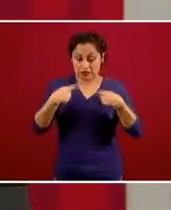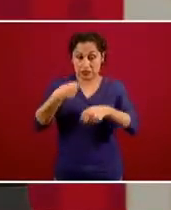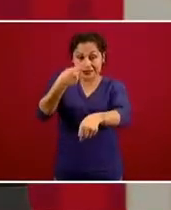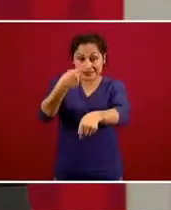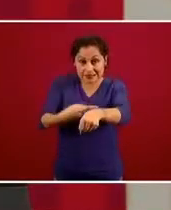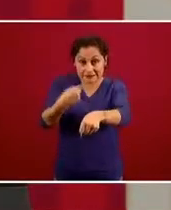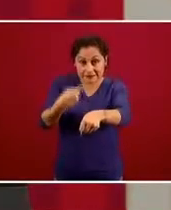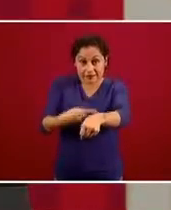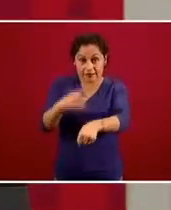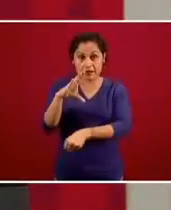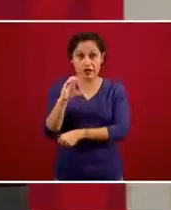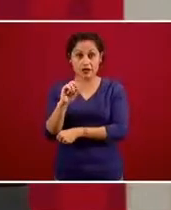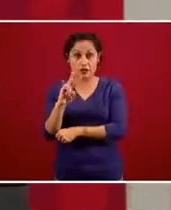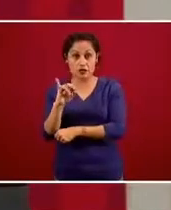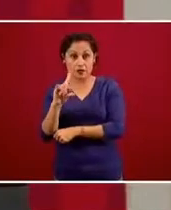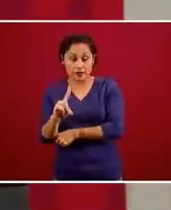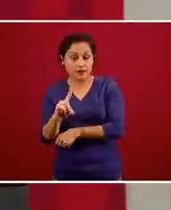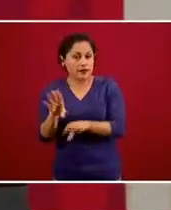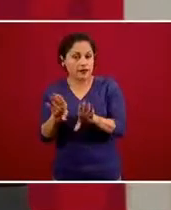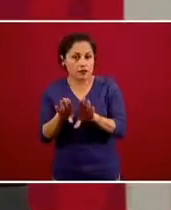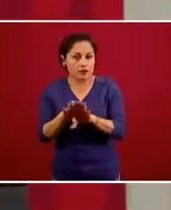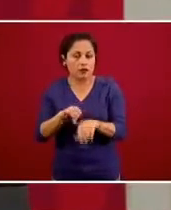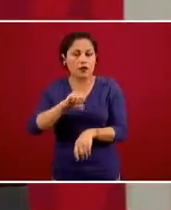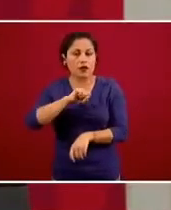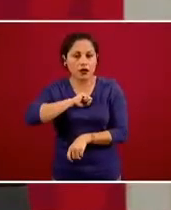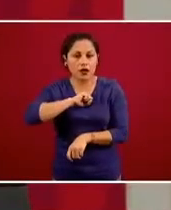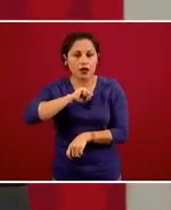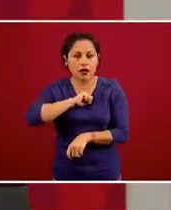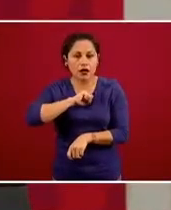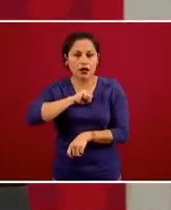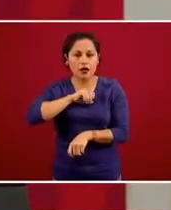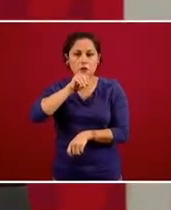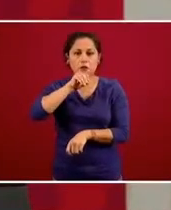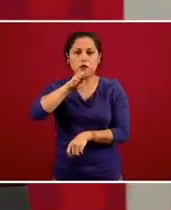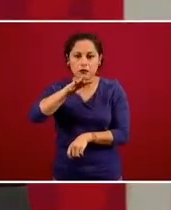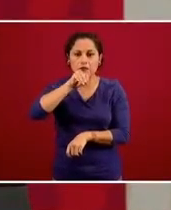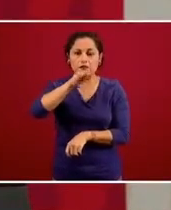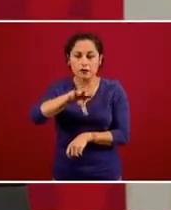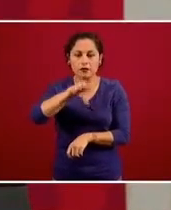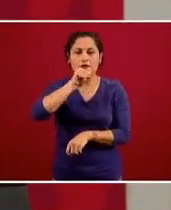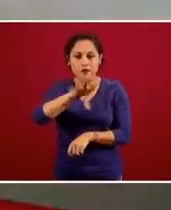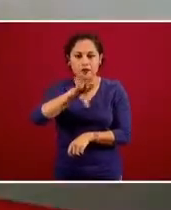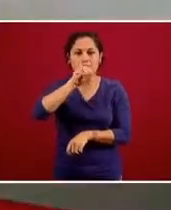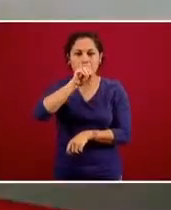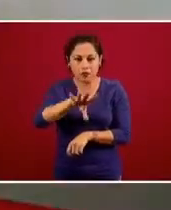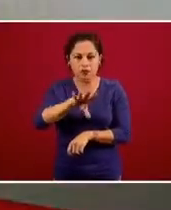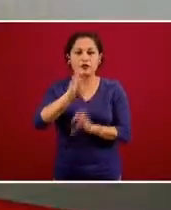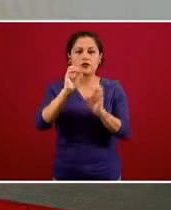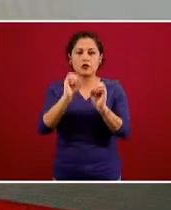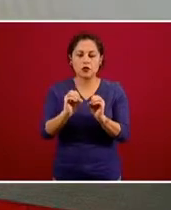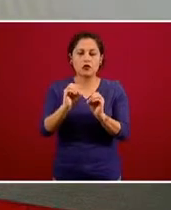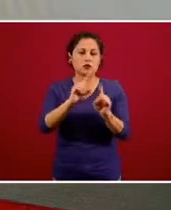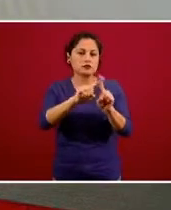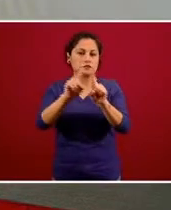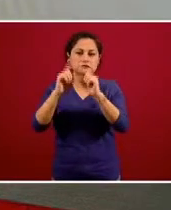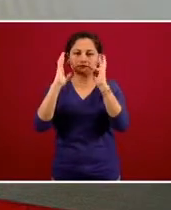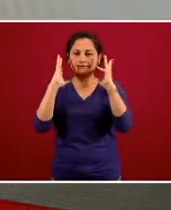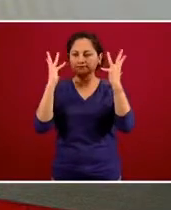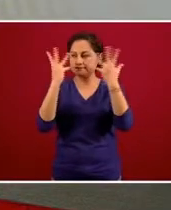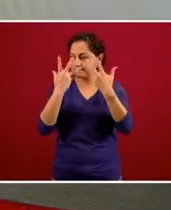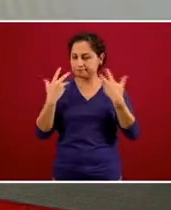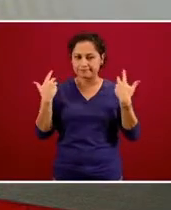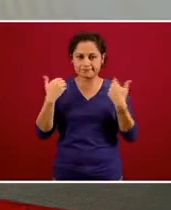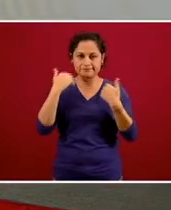this scenario is that the people who have COVID are spreading the virus through